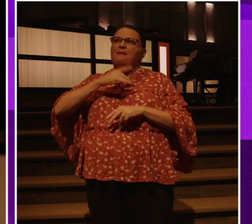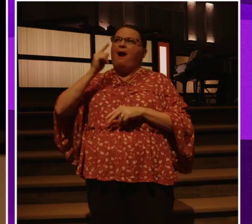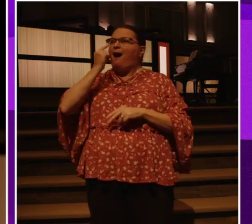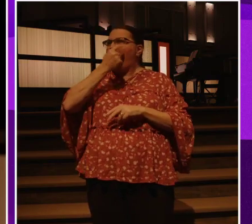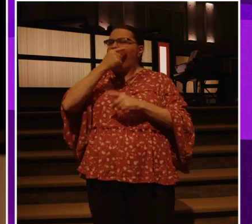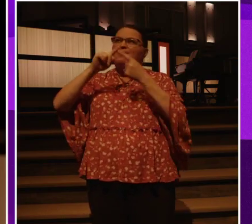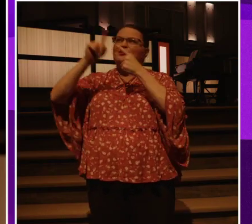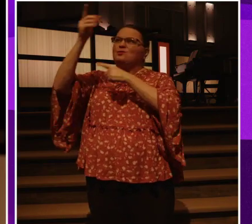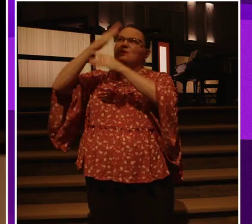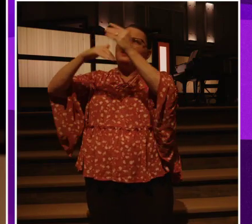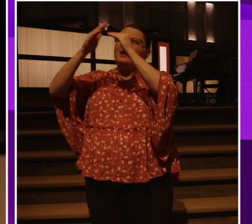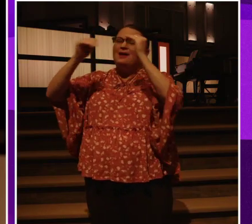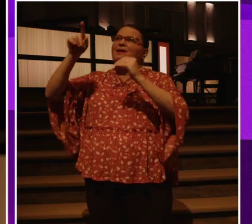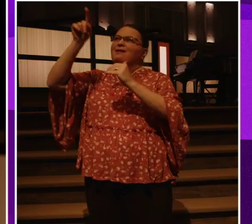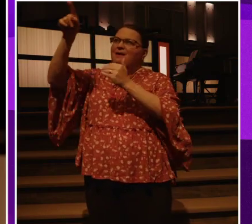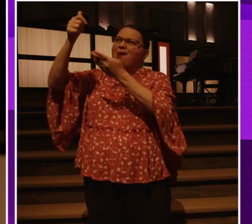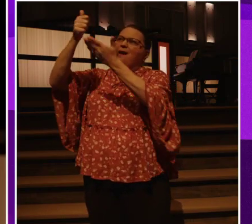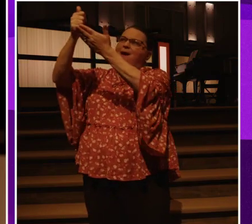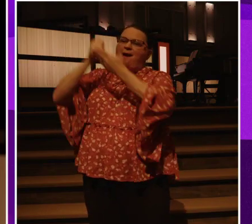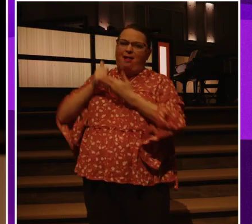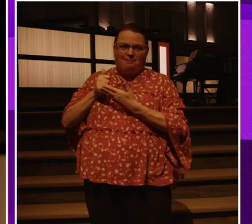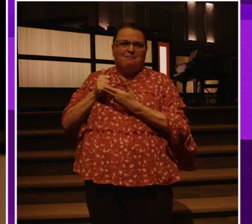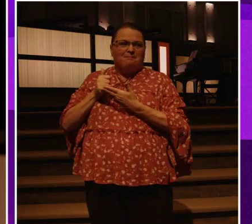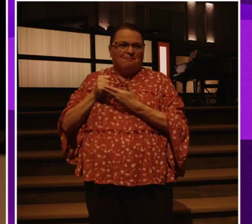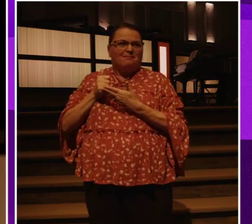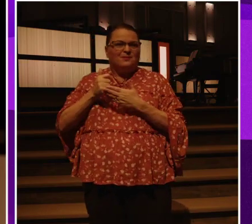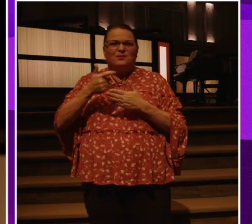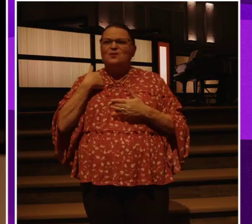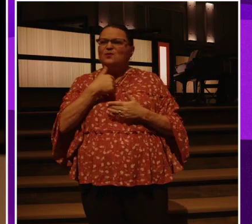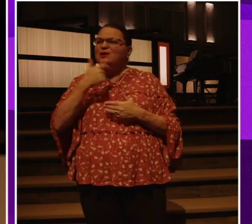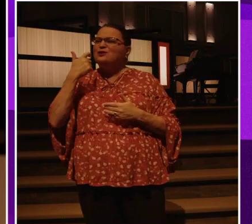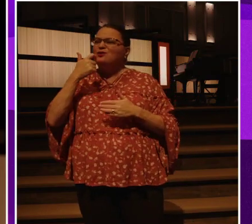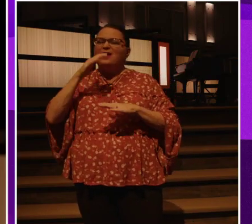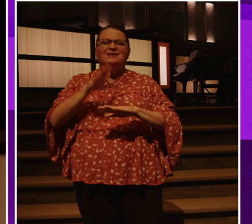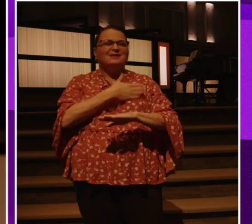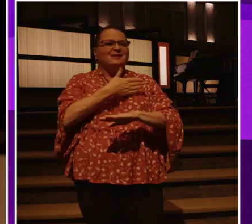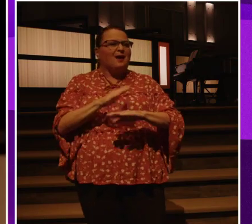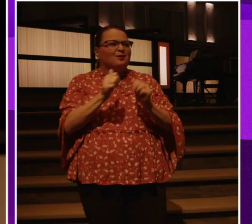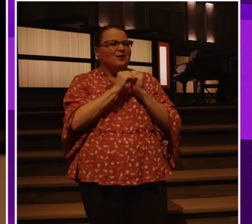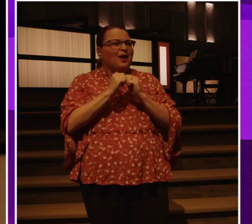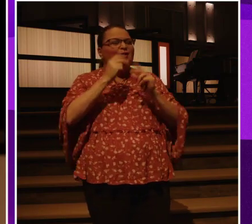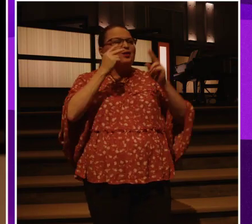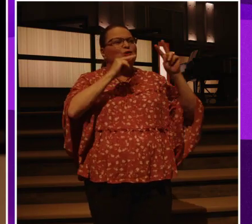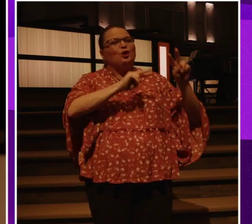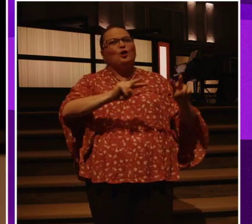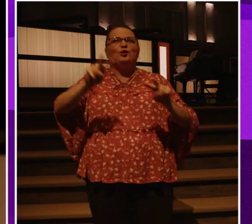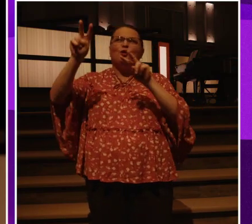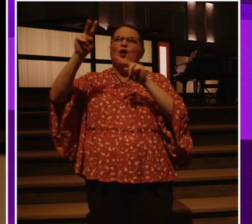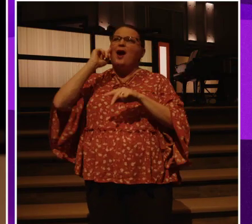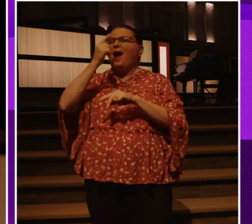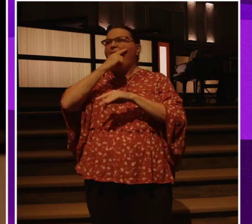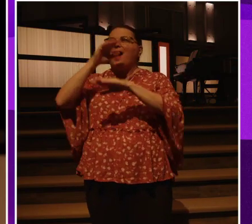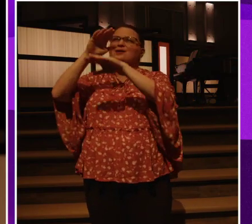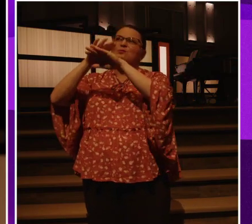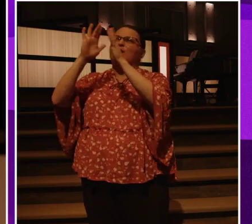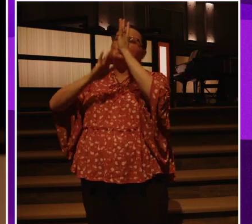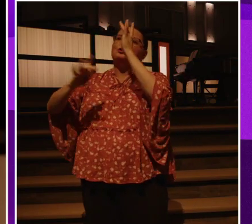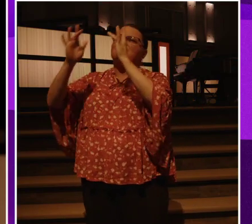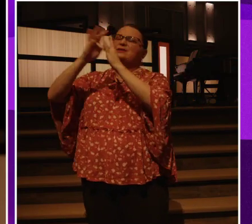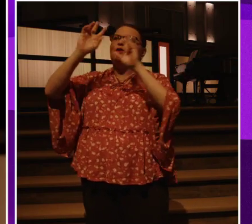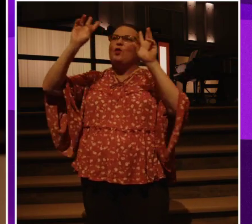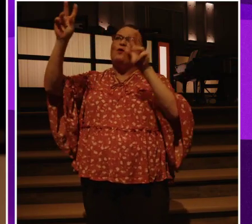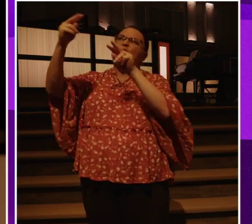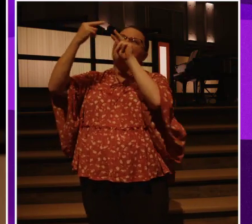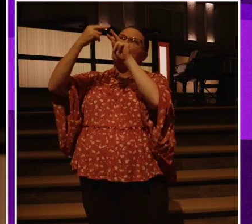whence cometh my help. We have just sung together, turn your eyes upon Jesus and look full in His